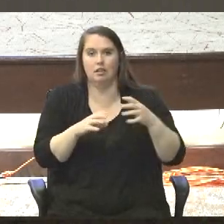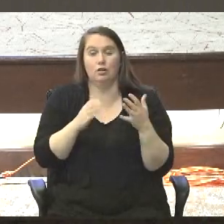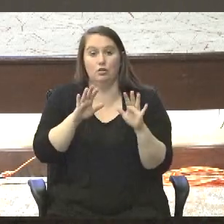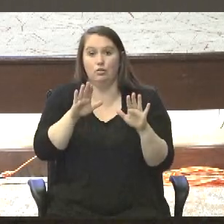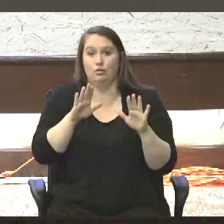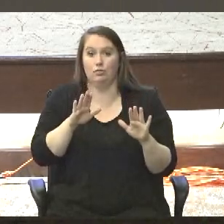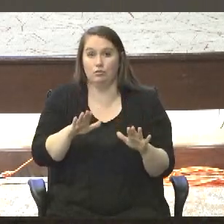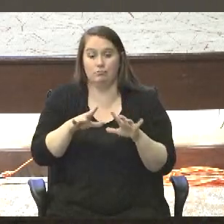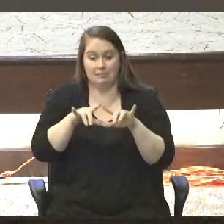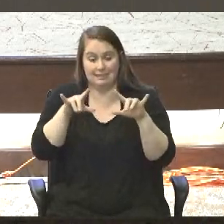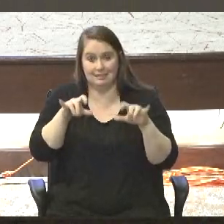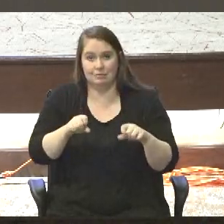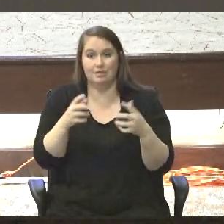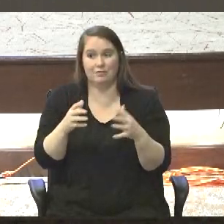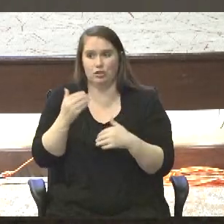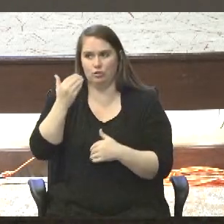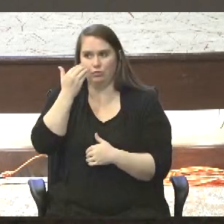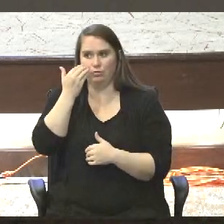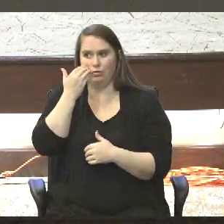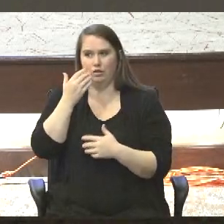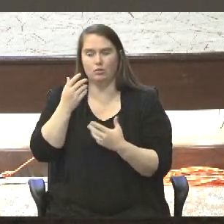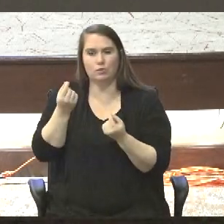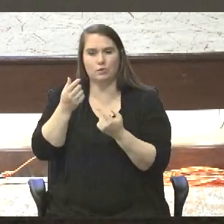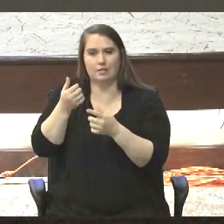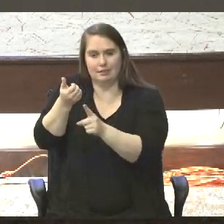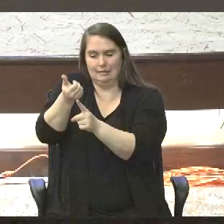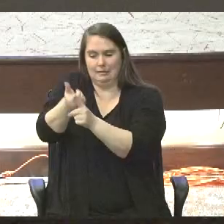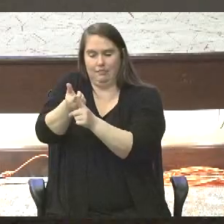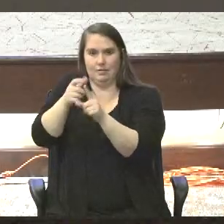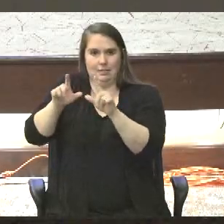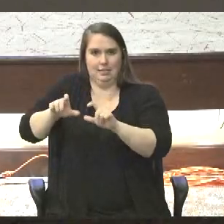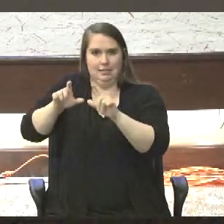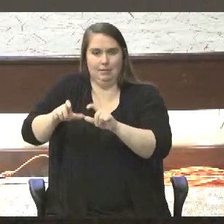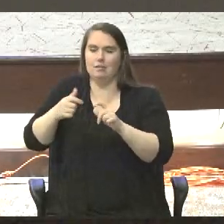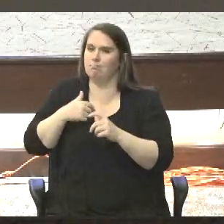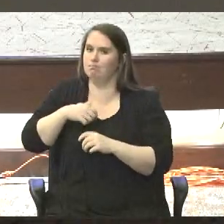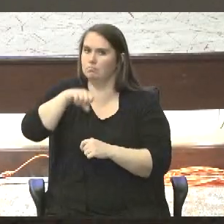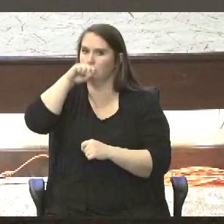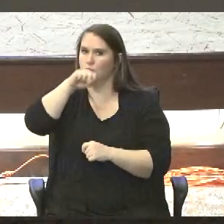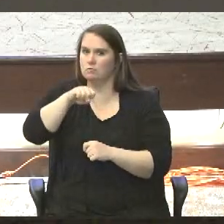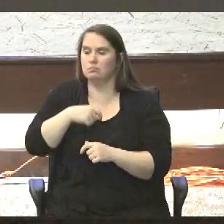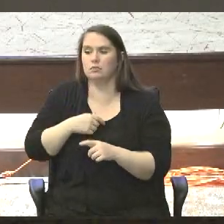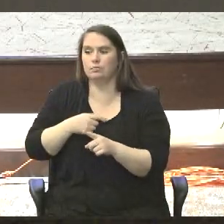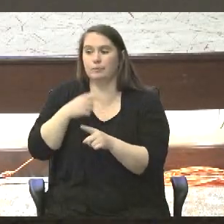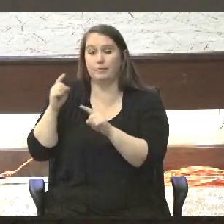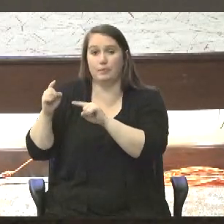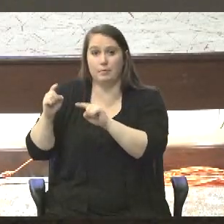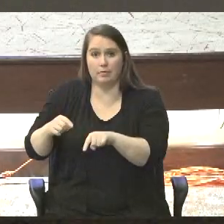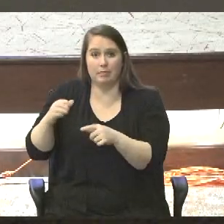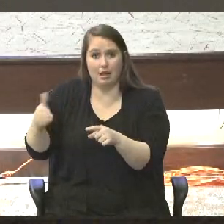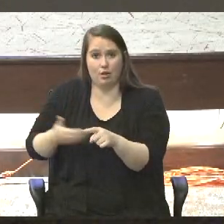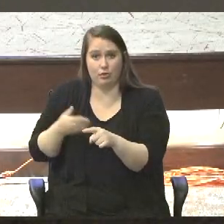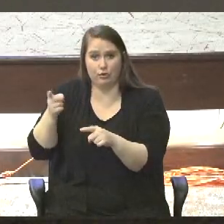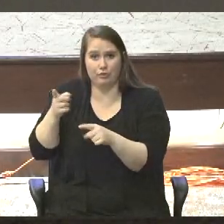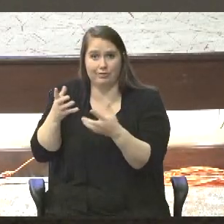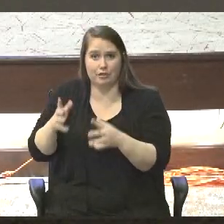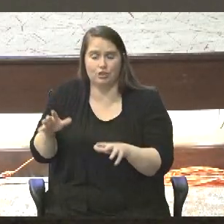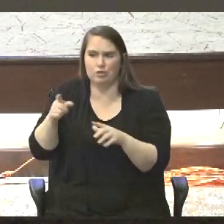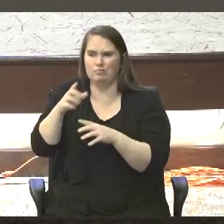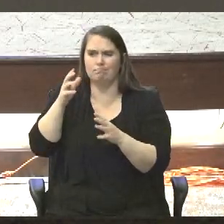I like the way you're doing self-assessment here. I think it's great. I know we got it just as you came on, and you're absorbing that, and